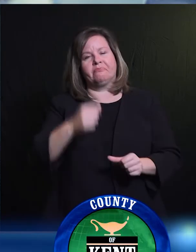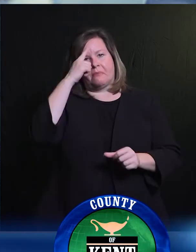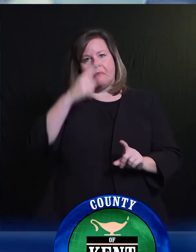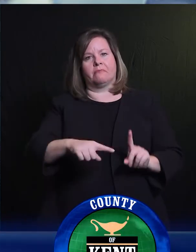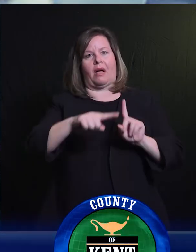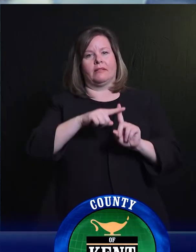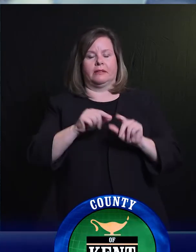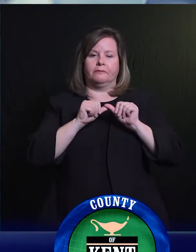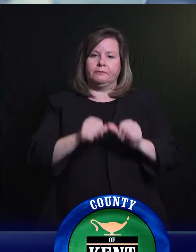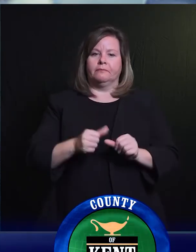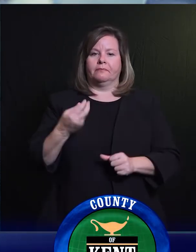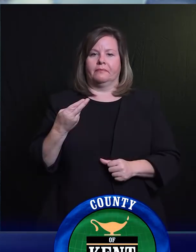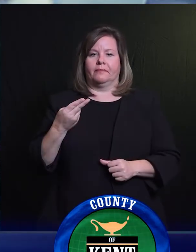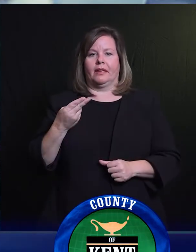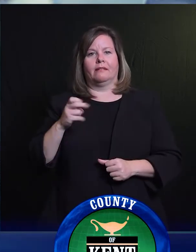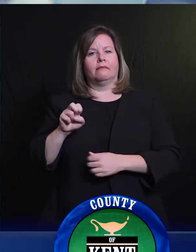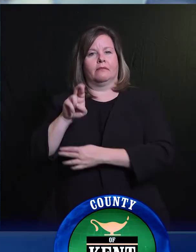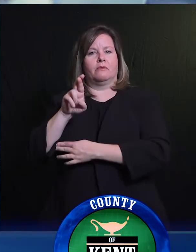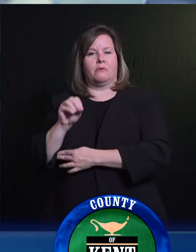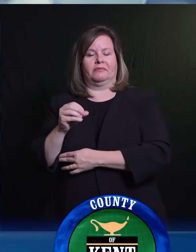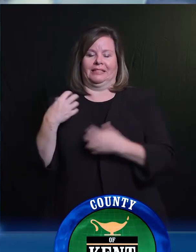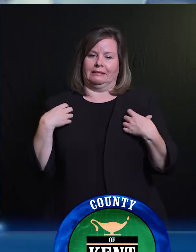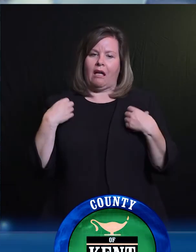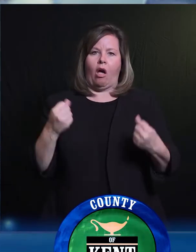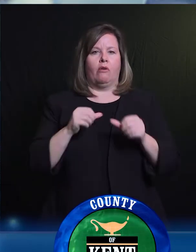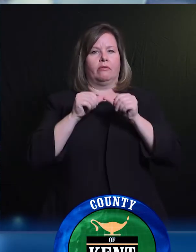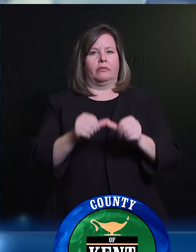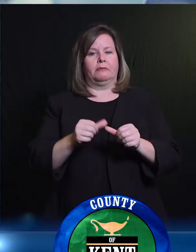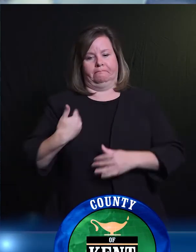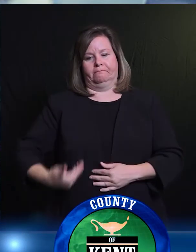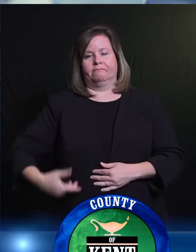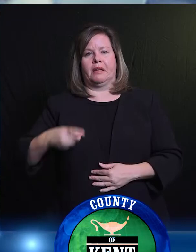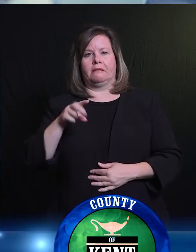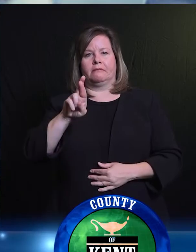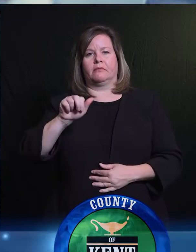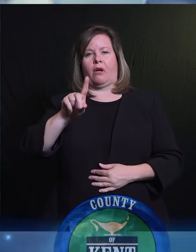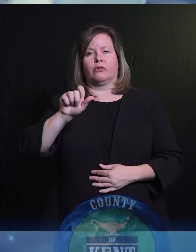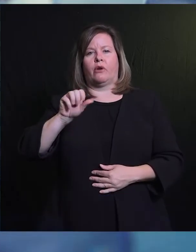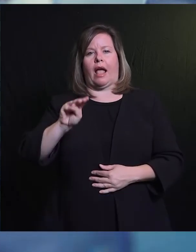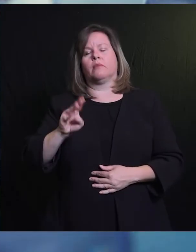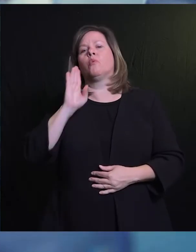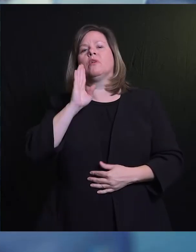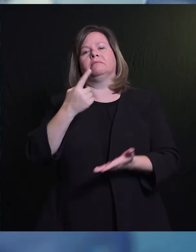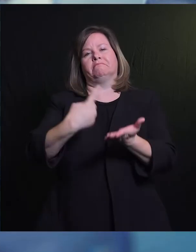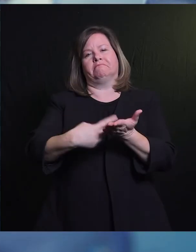stay healthy. I'm Dr. Adam London with the Kent County Health Department, and I'll talk to you again tomorrow. Thank you.